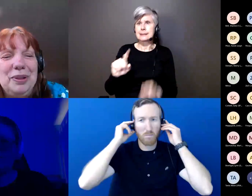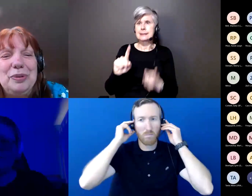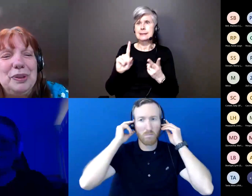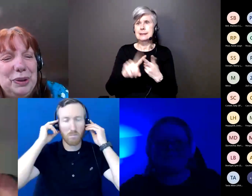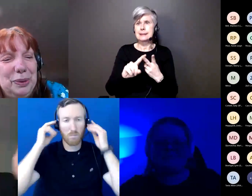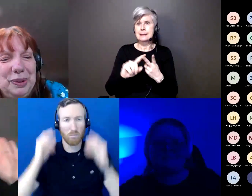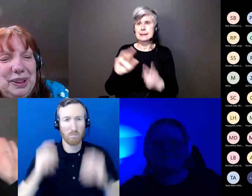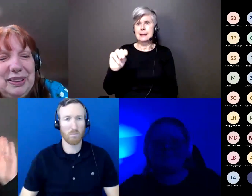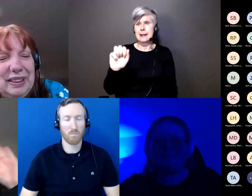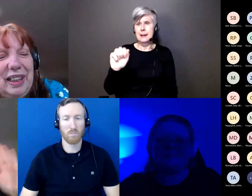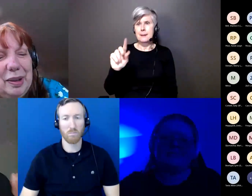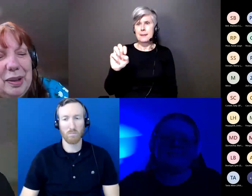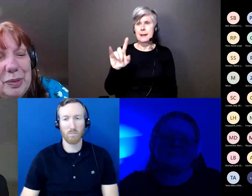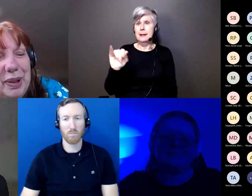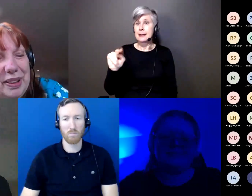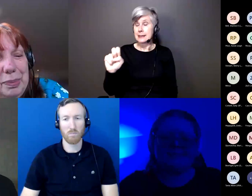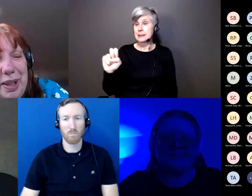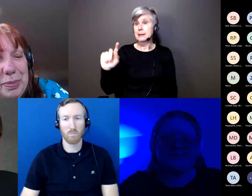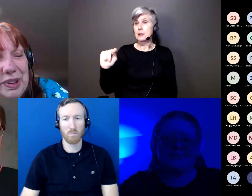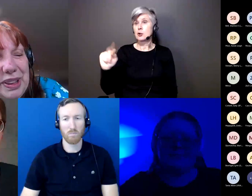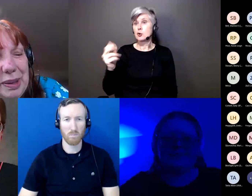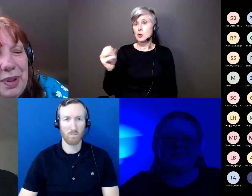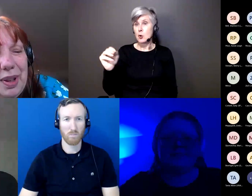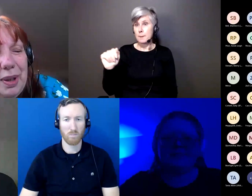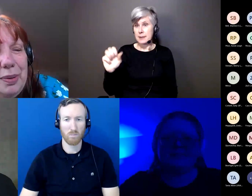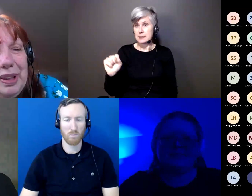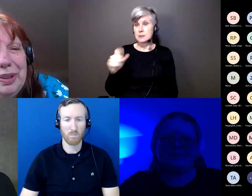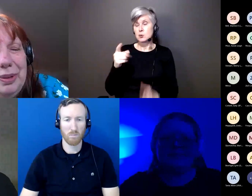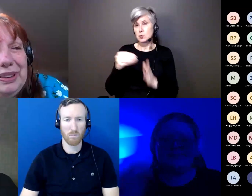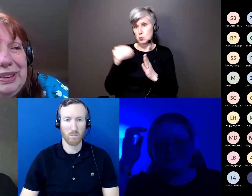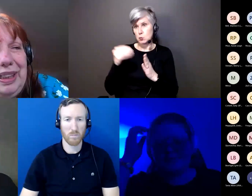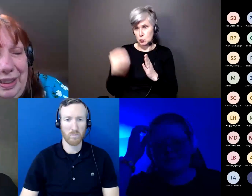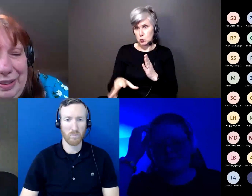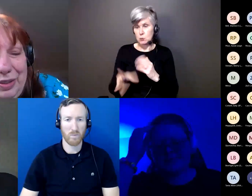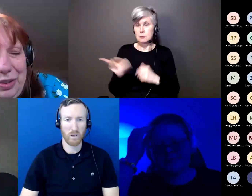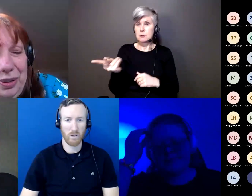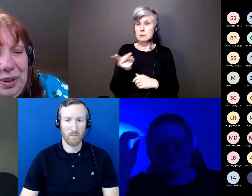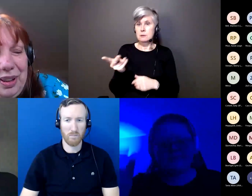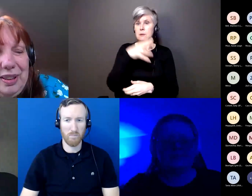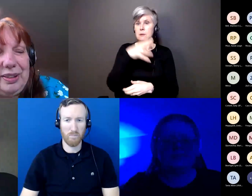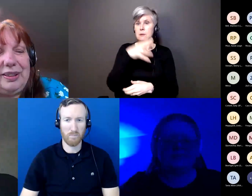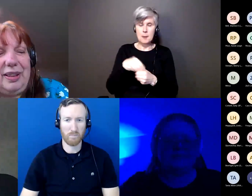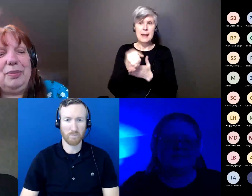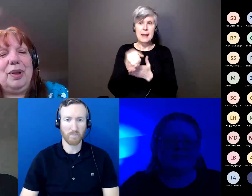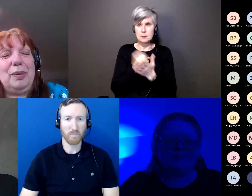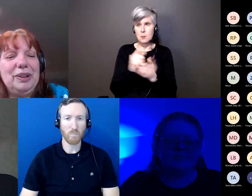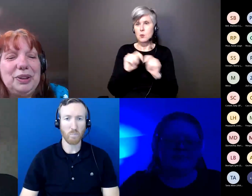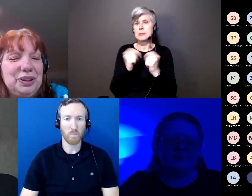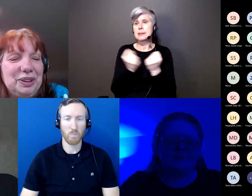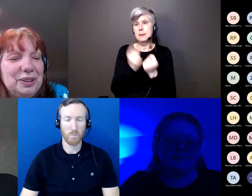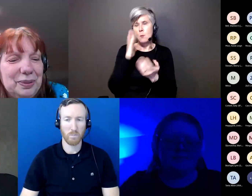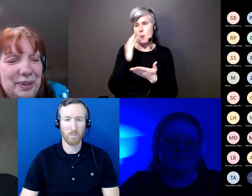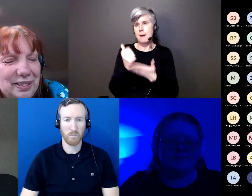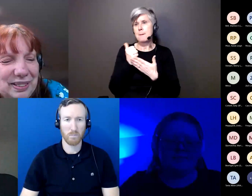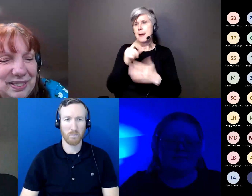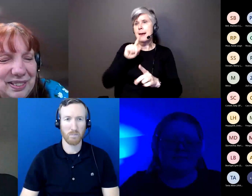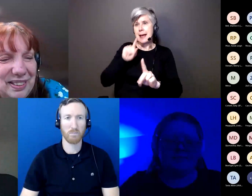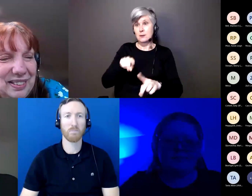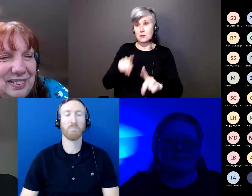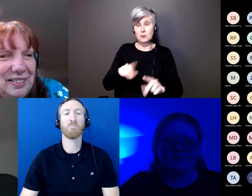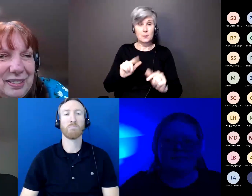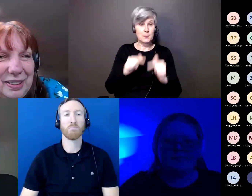of our wonderful students, again, as part of the passport teams, who are going to answer some questions for